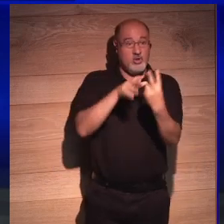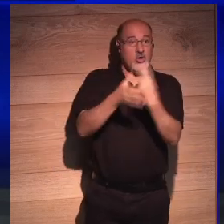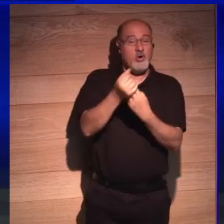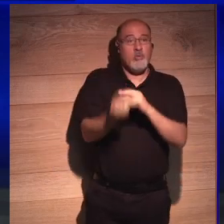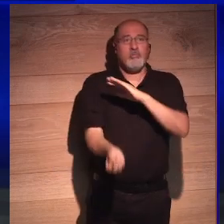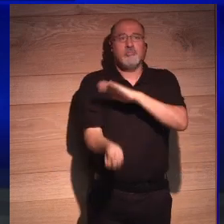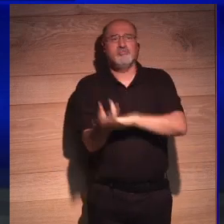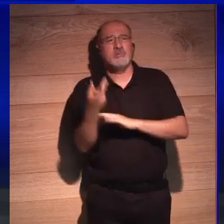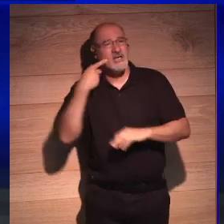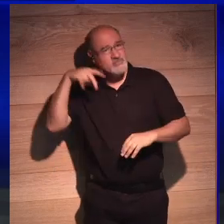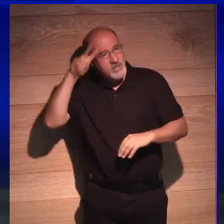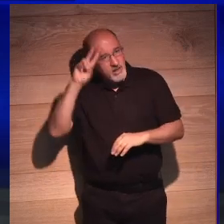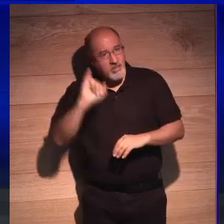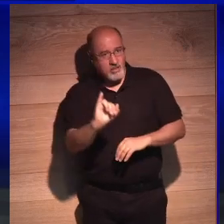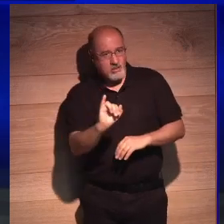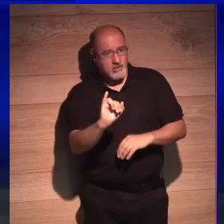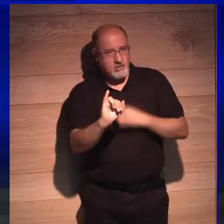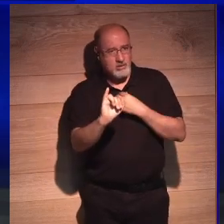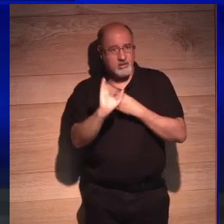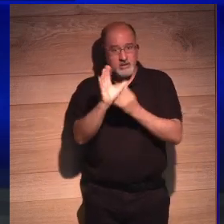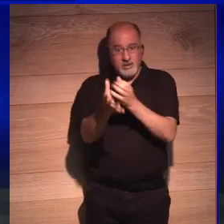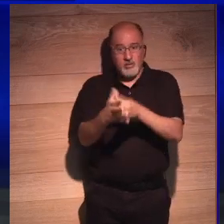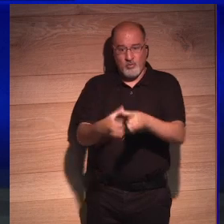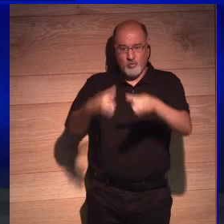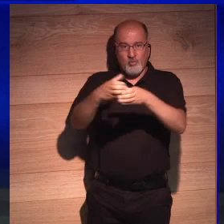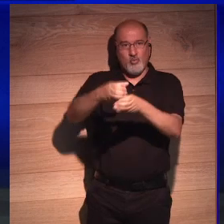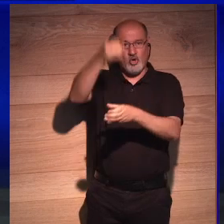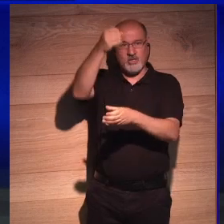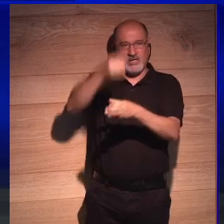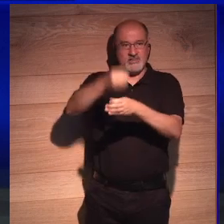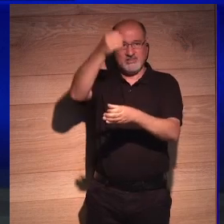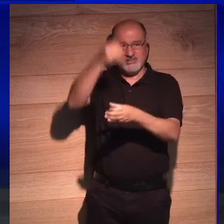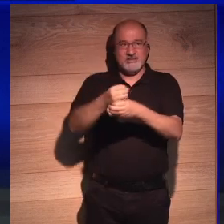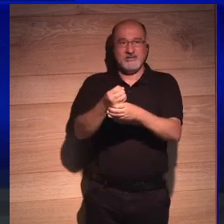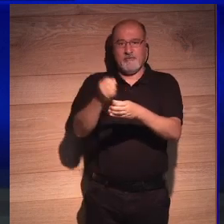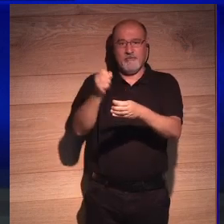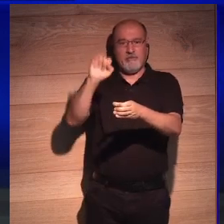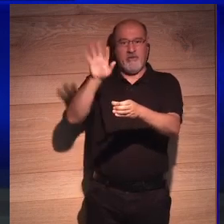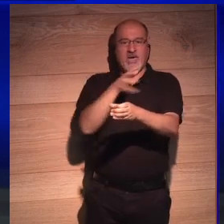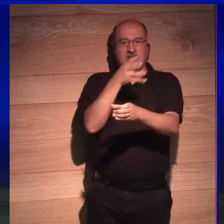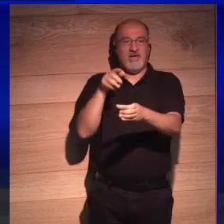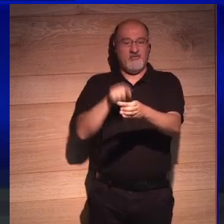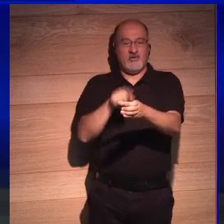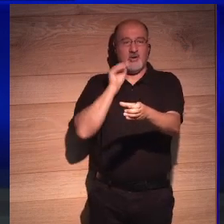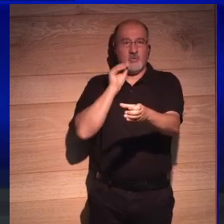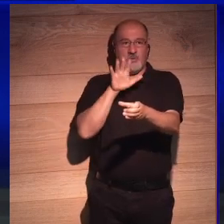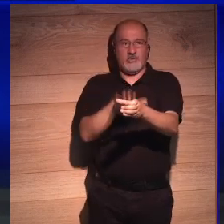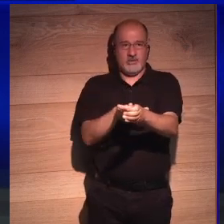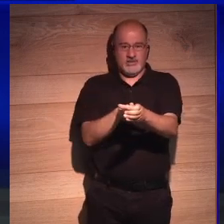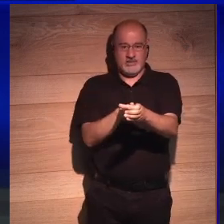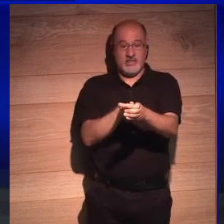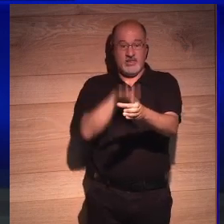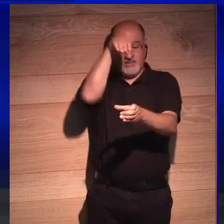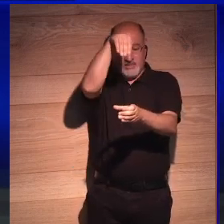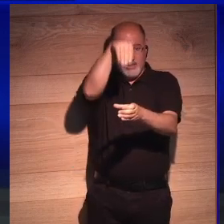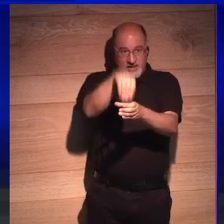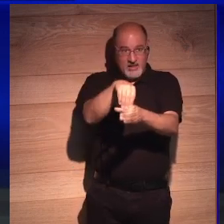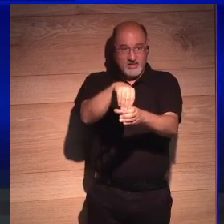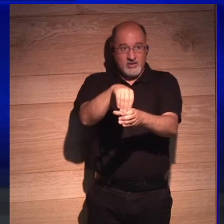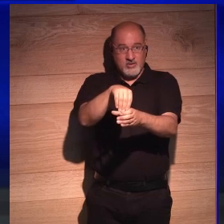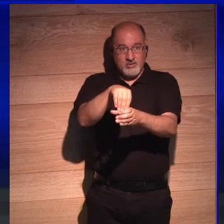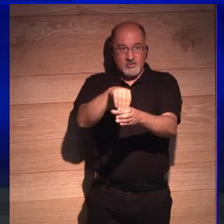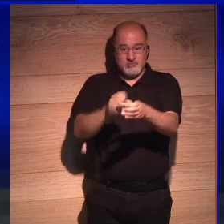been bottled, metaphorically, and then scaled to hundreds, thousands, millions of people. You can